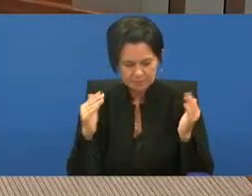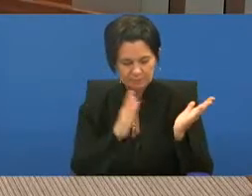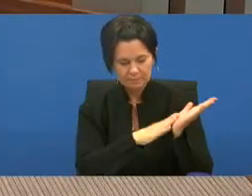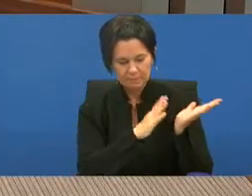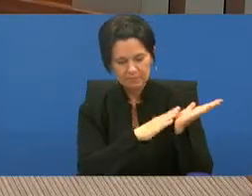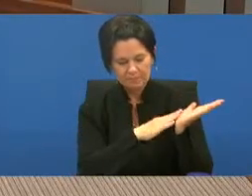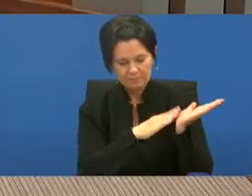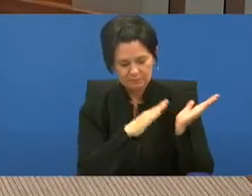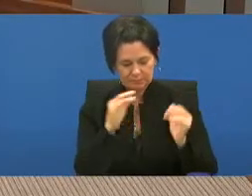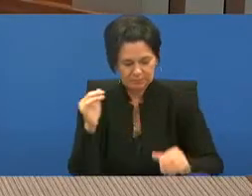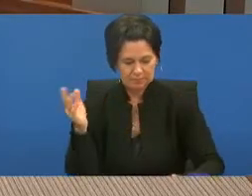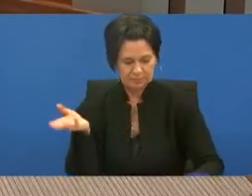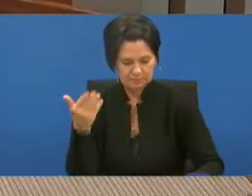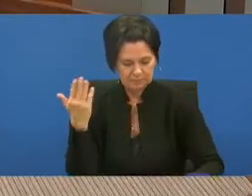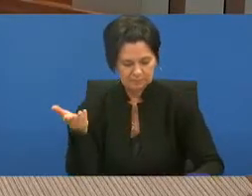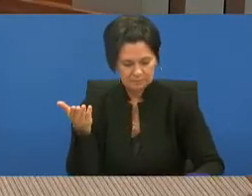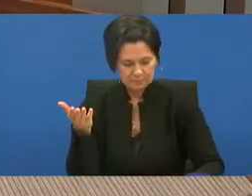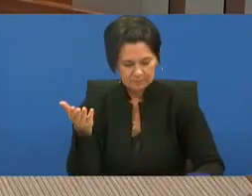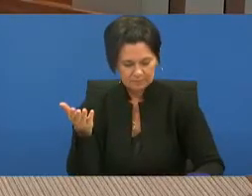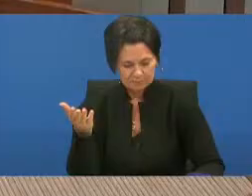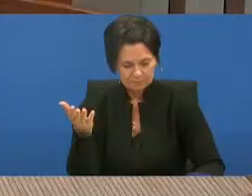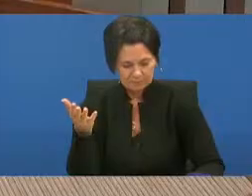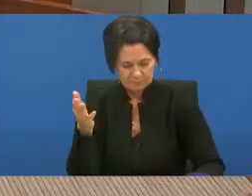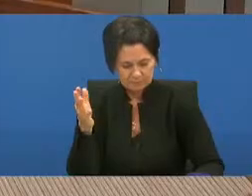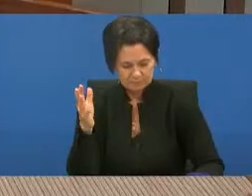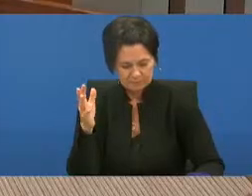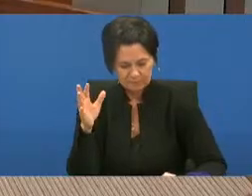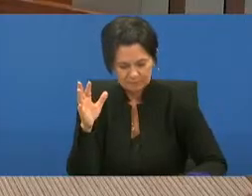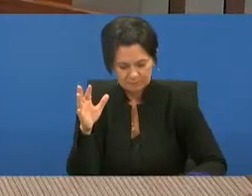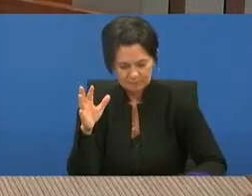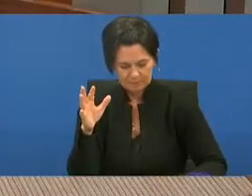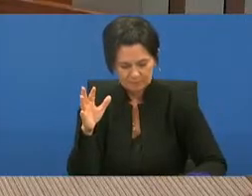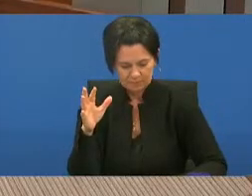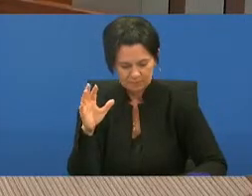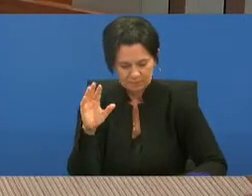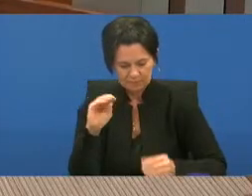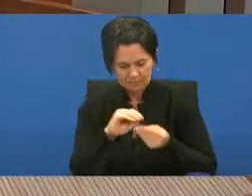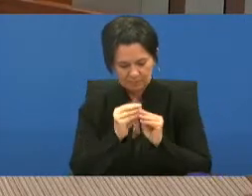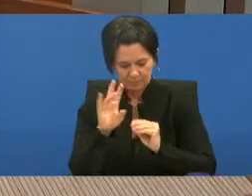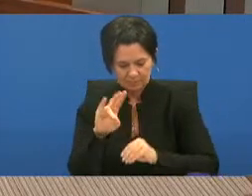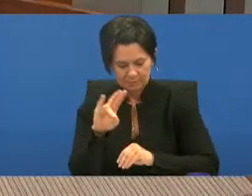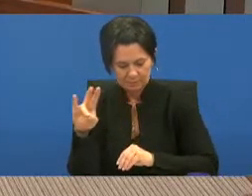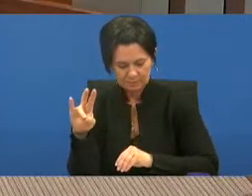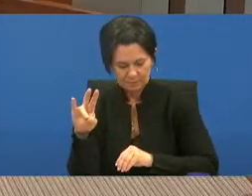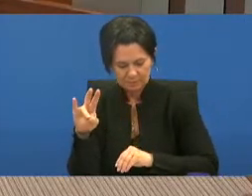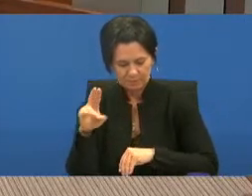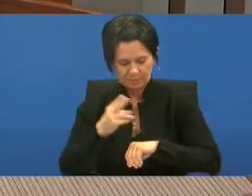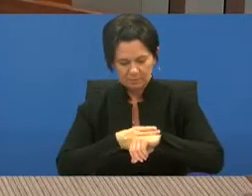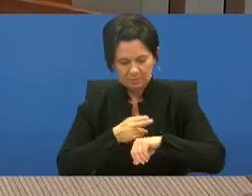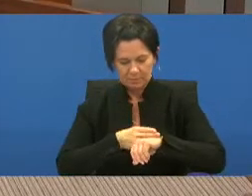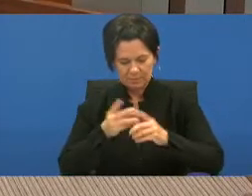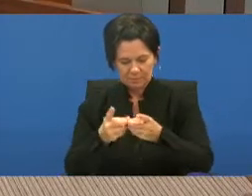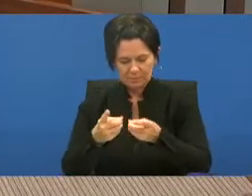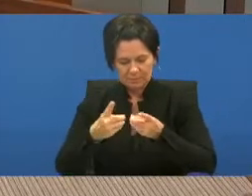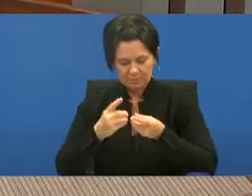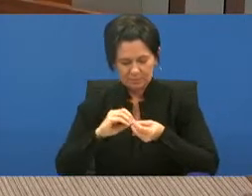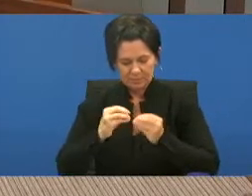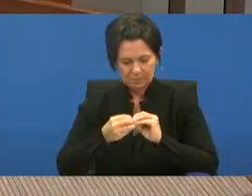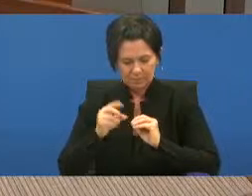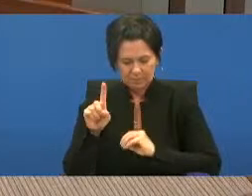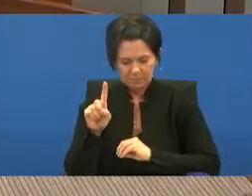again. Appointments, number 77, Hospital Service District Number 1, Board of Commissioners, Lane Regional Medical Center. Consideration